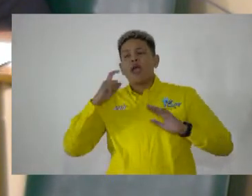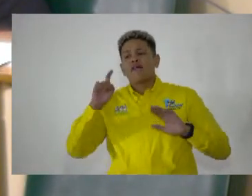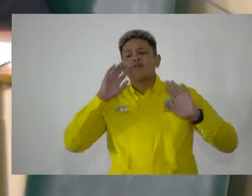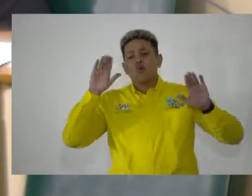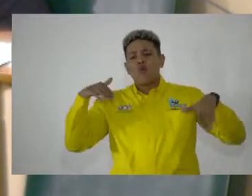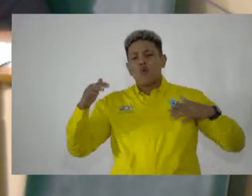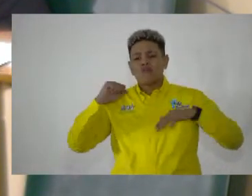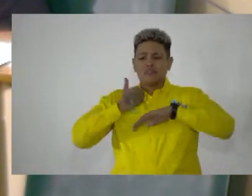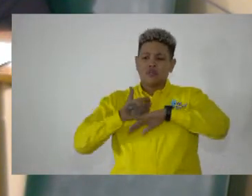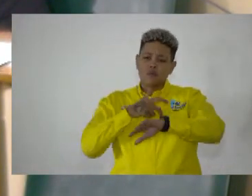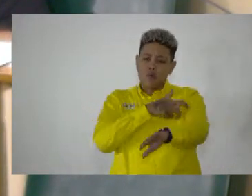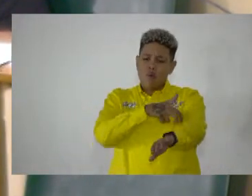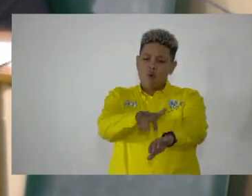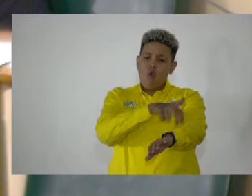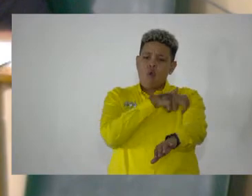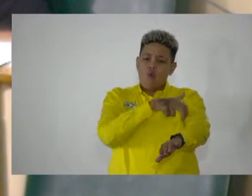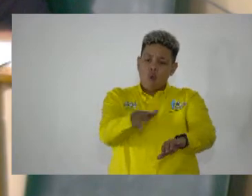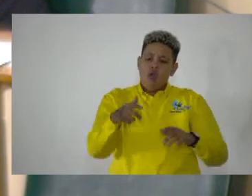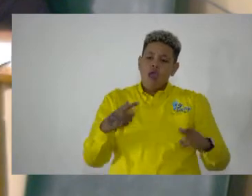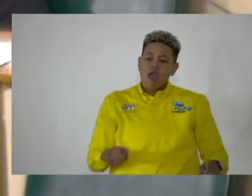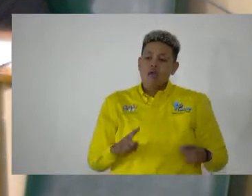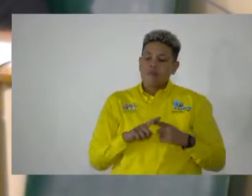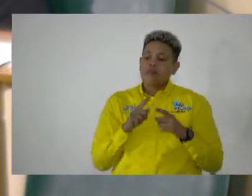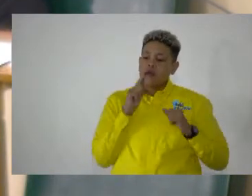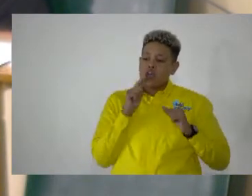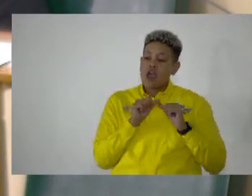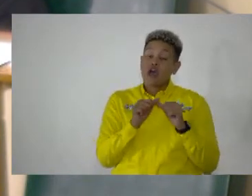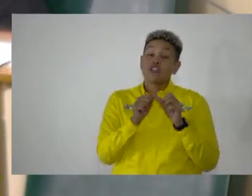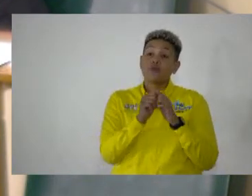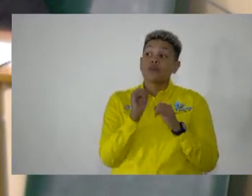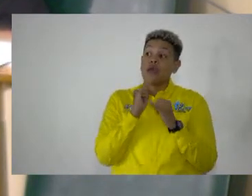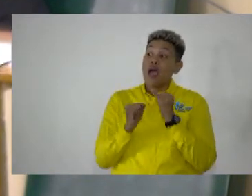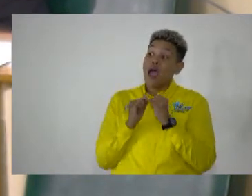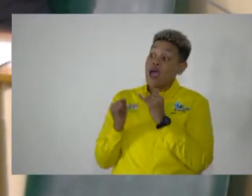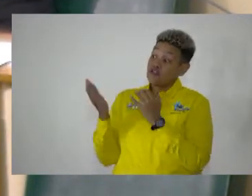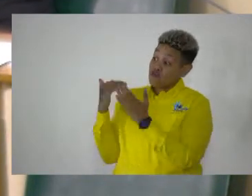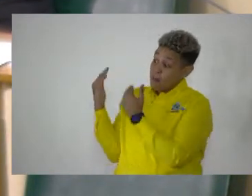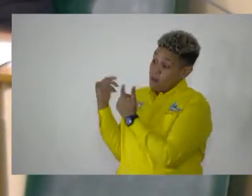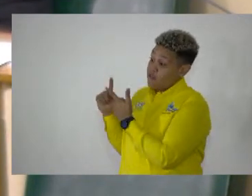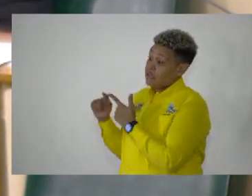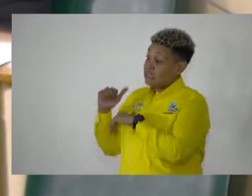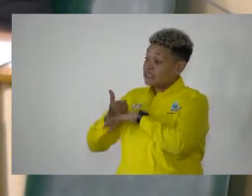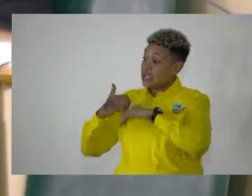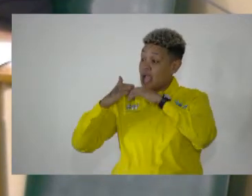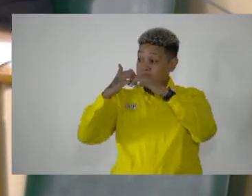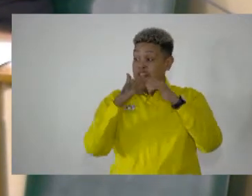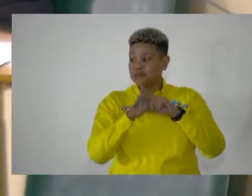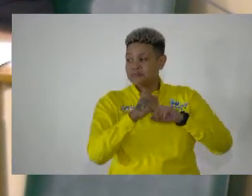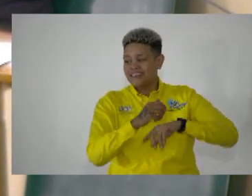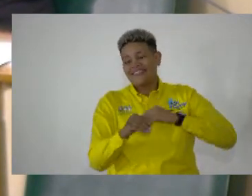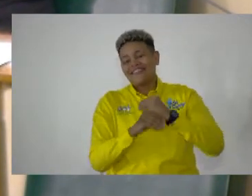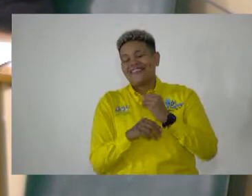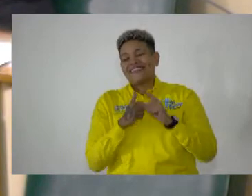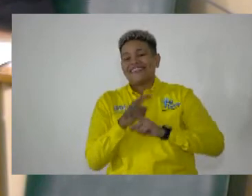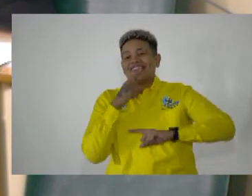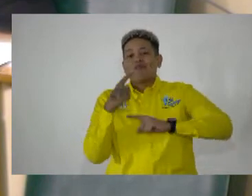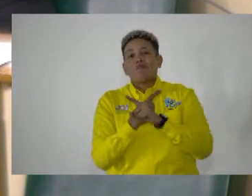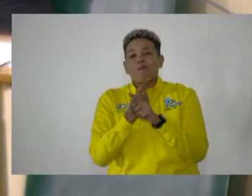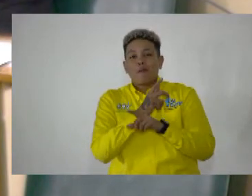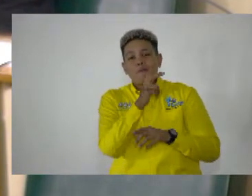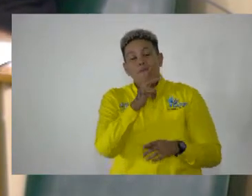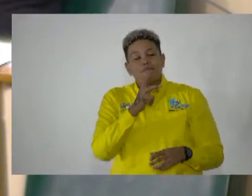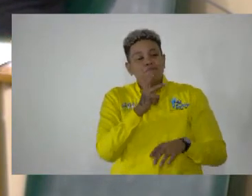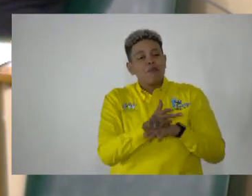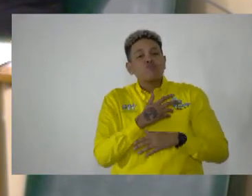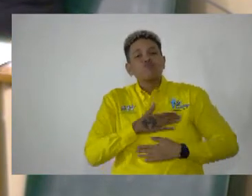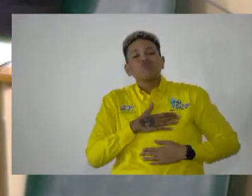reinstate the sidewalk, continue with zinc fence removal, establishment of proper parks for